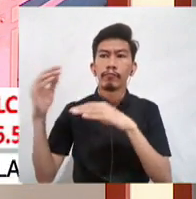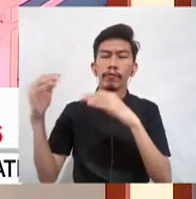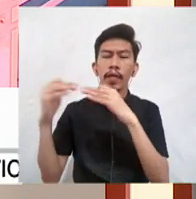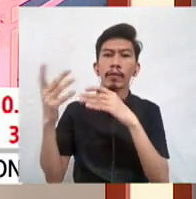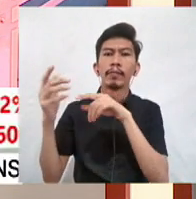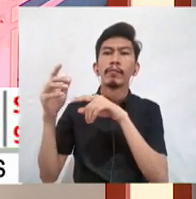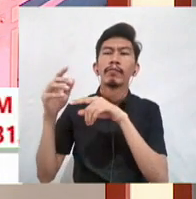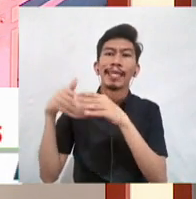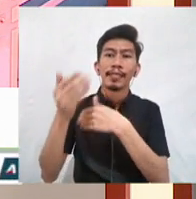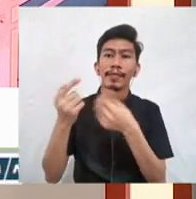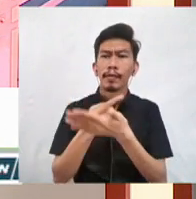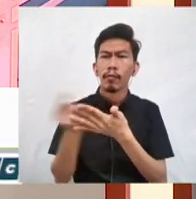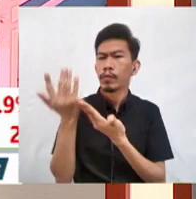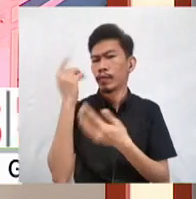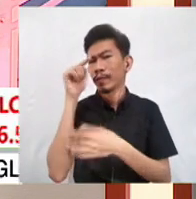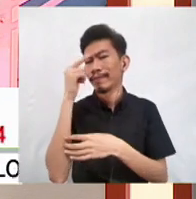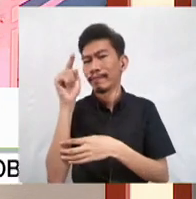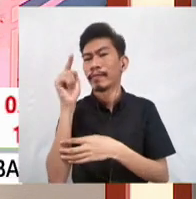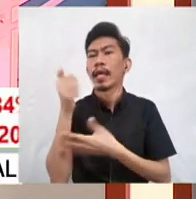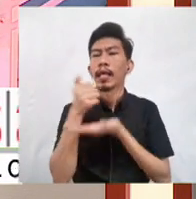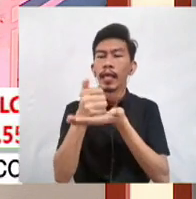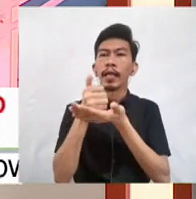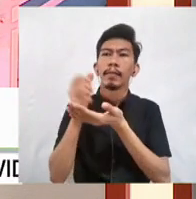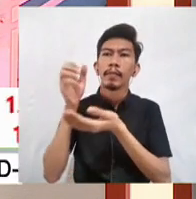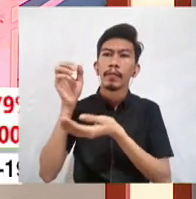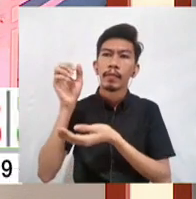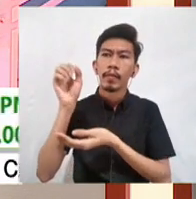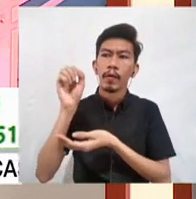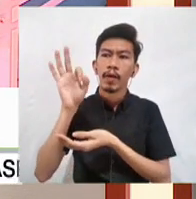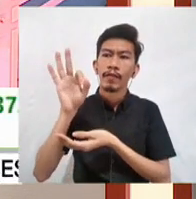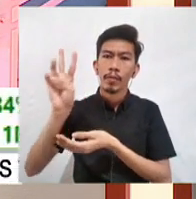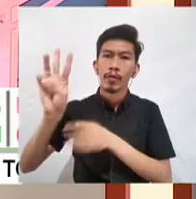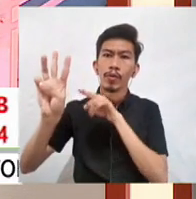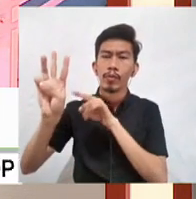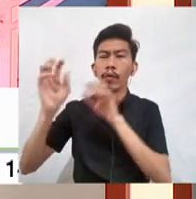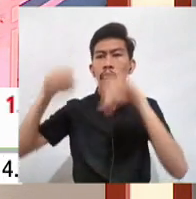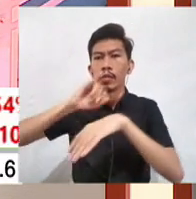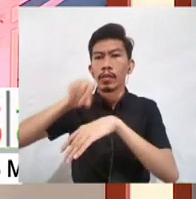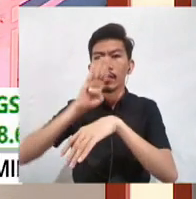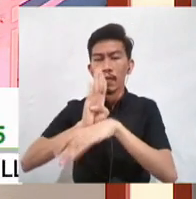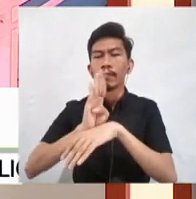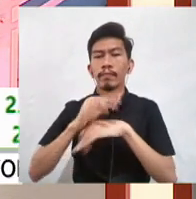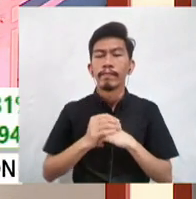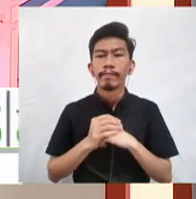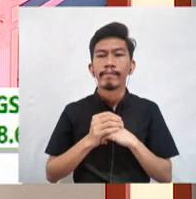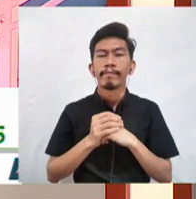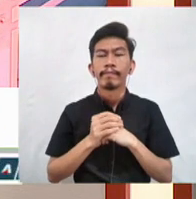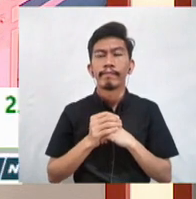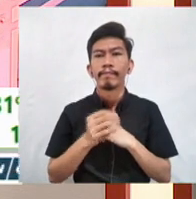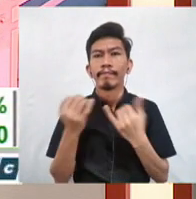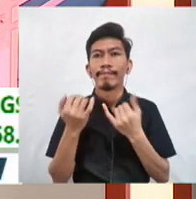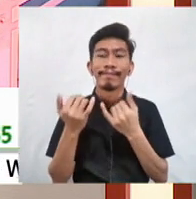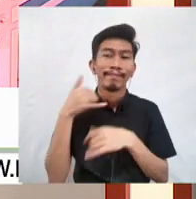to provide jobs for repatriated overseas Filipino workers displaced by the COVID-19 pandemic. Joining us now on the line,